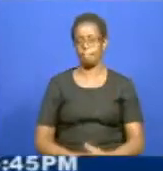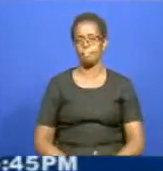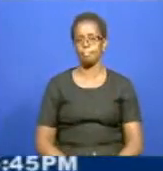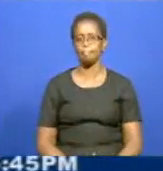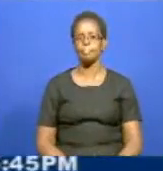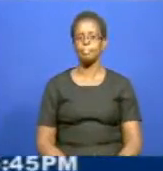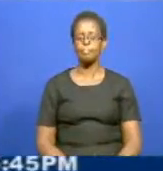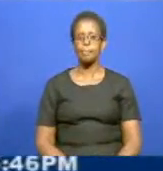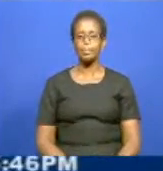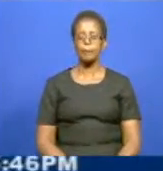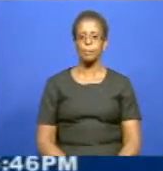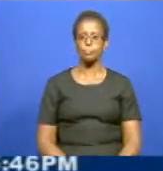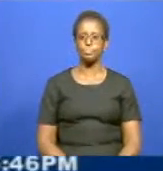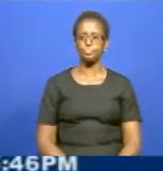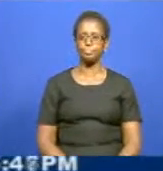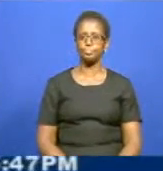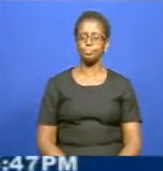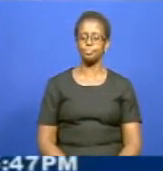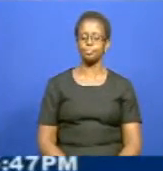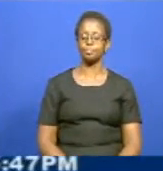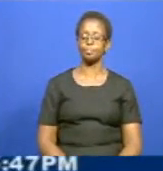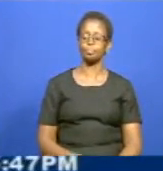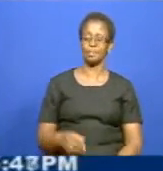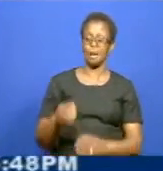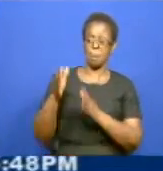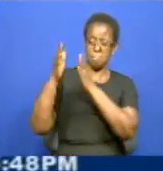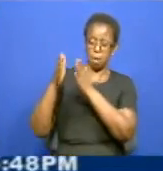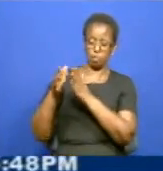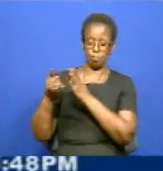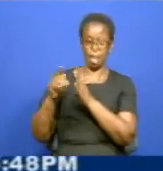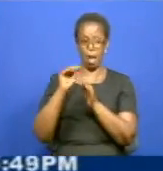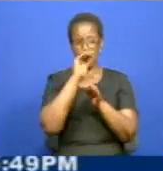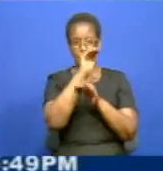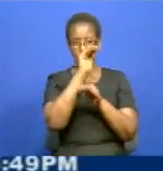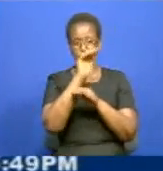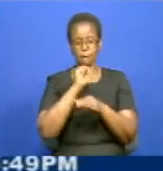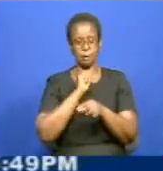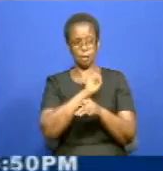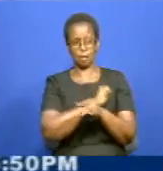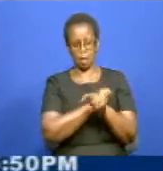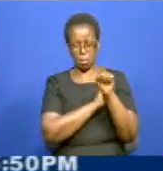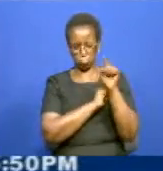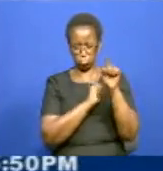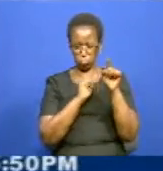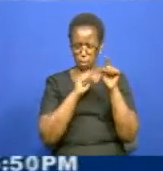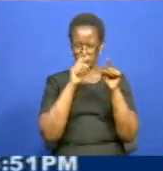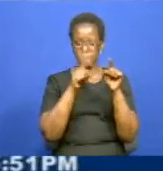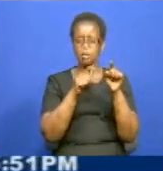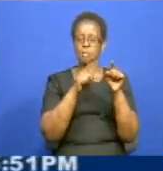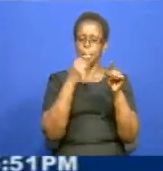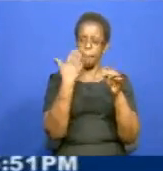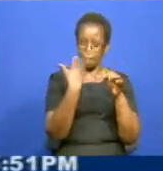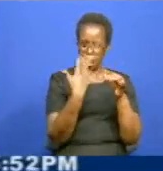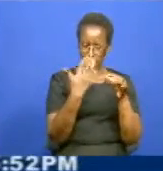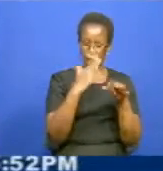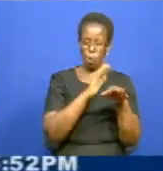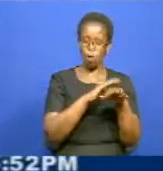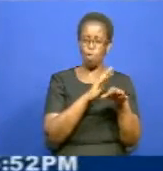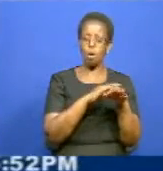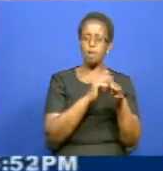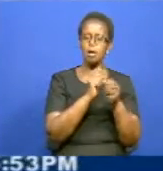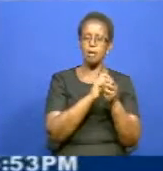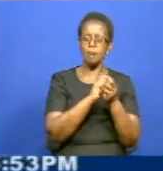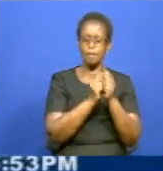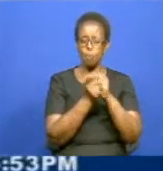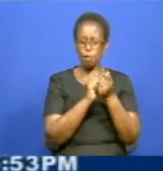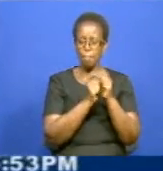Mr. Speaker, sir, the petitioner further requested the Senate to direct that sessional paper on reforming education and training for